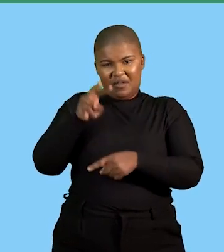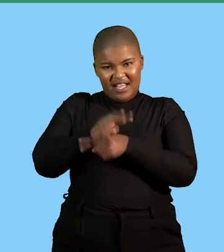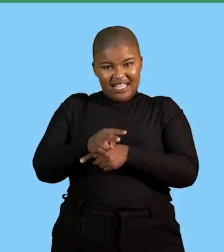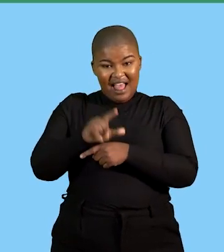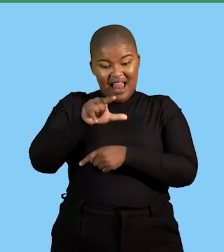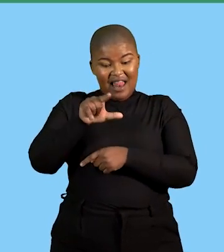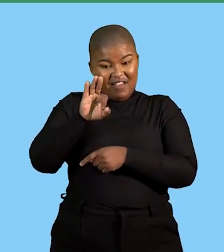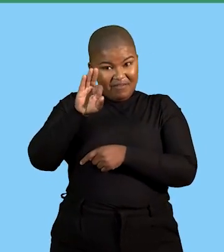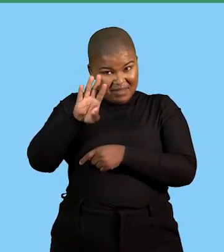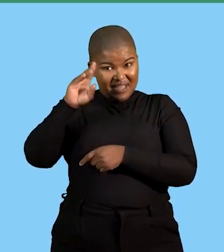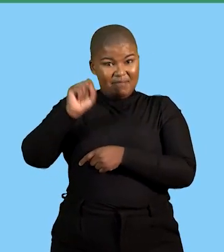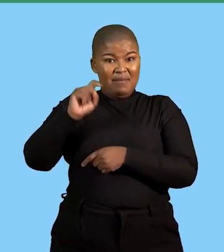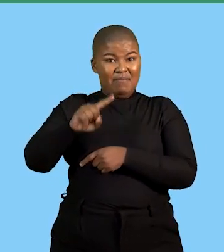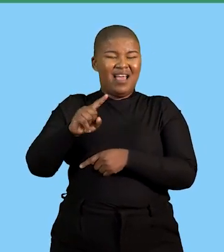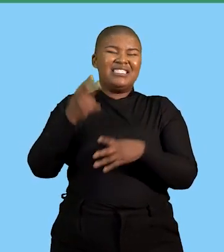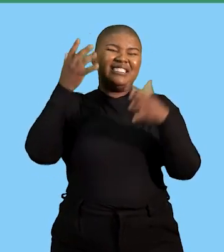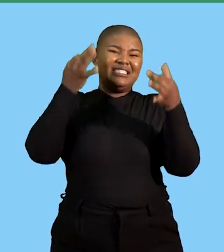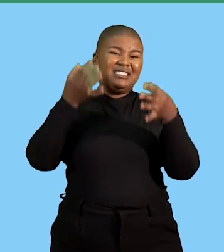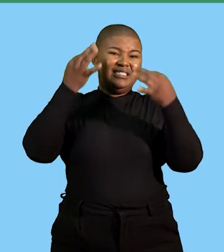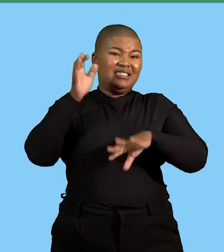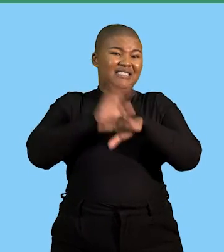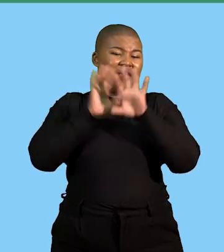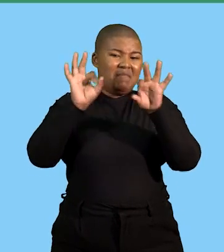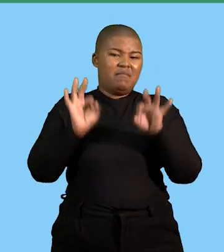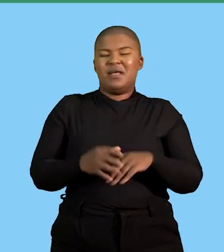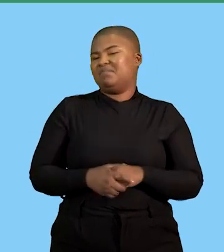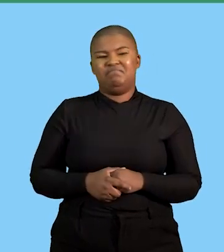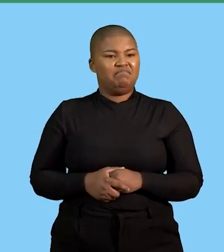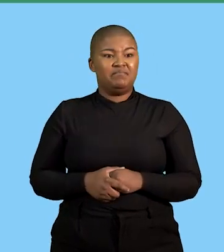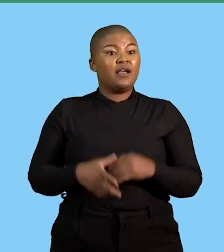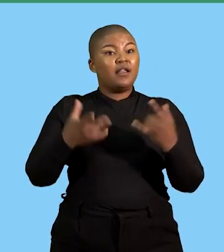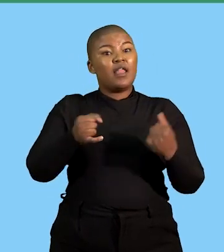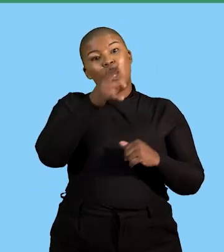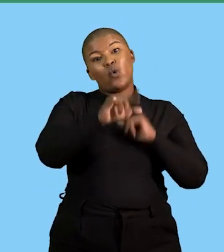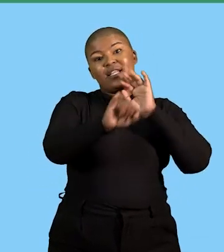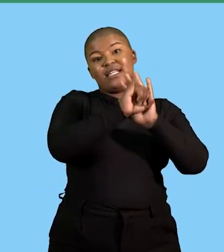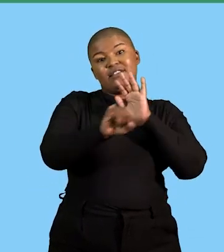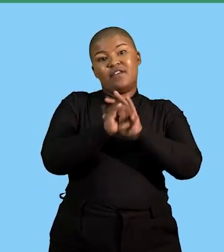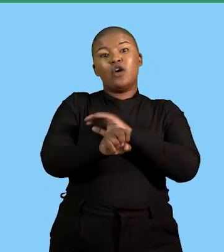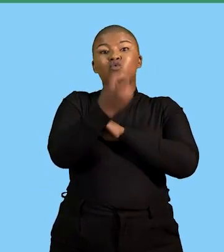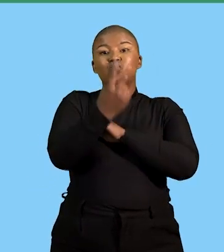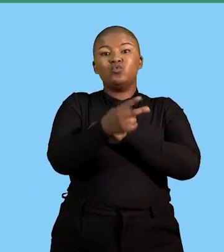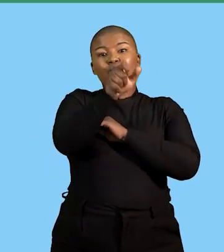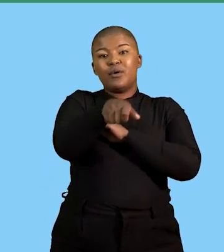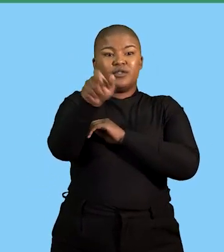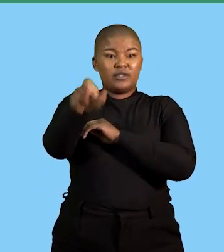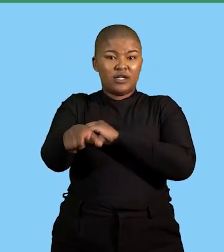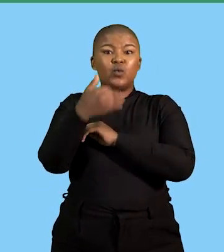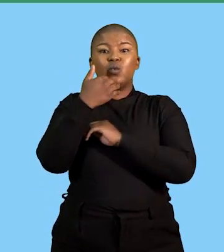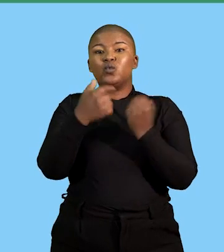question, which requires you to identify two types of difficult personalities displayed by